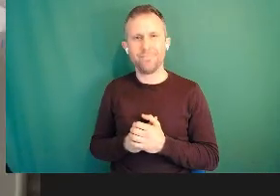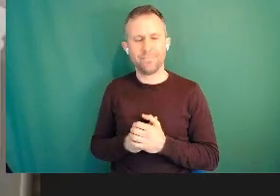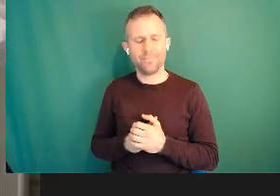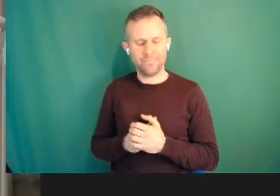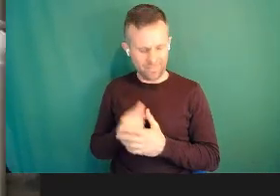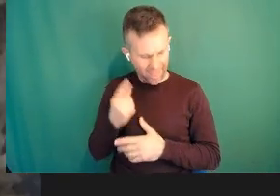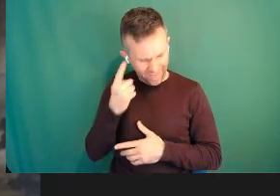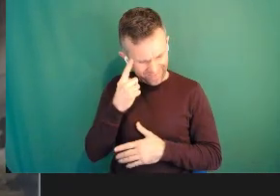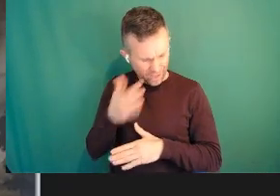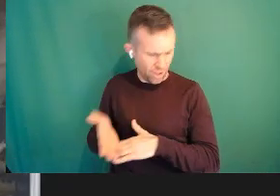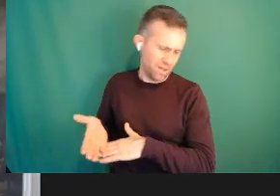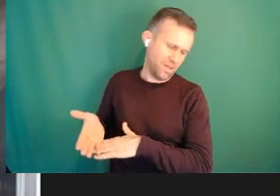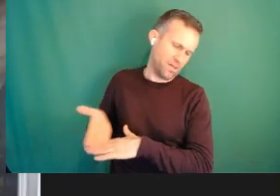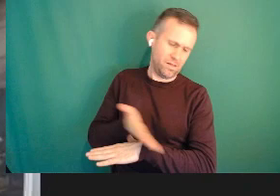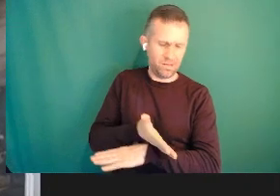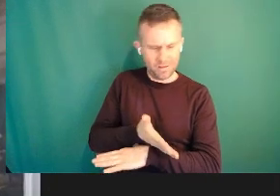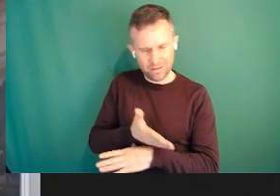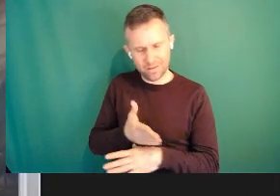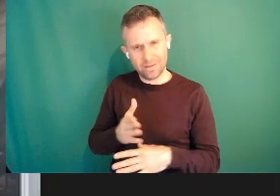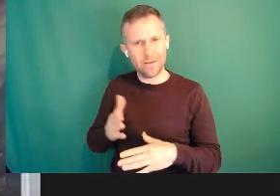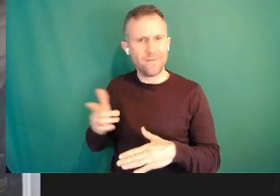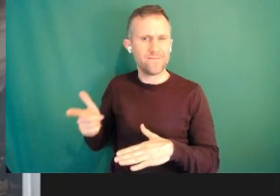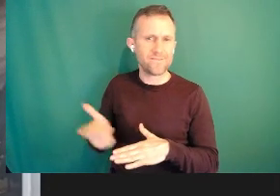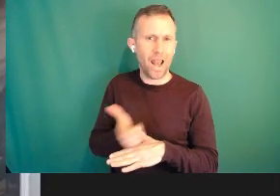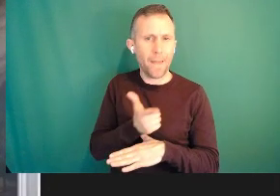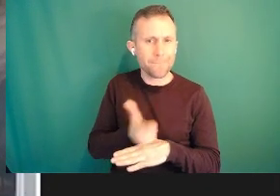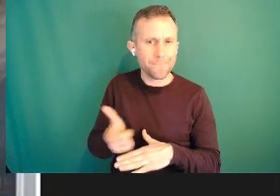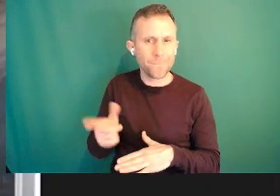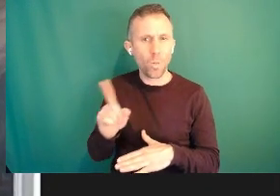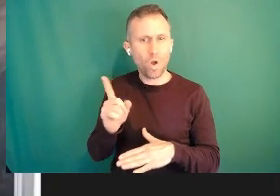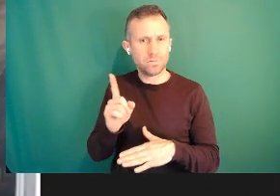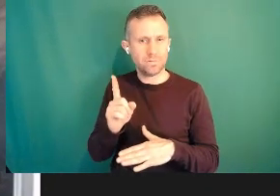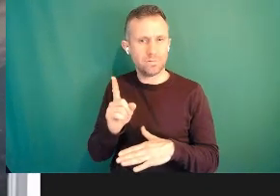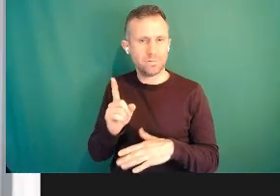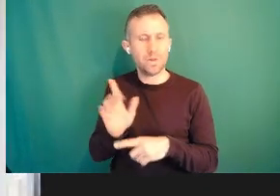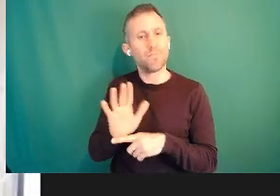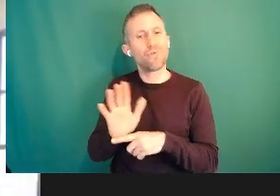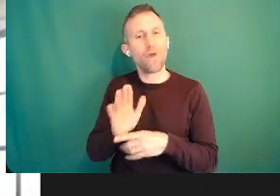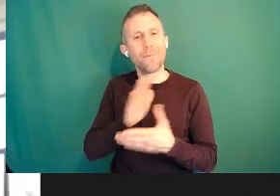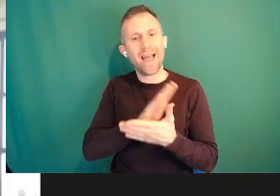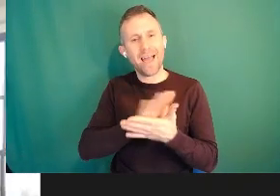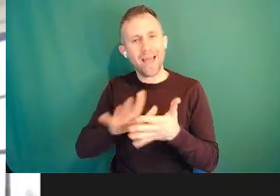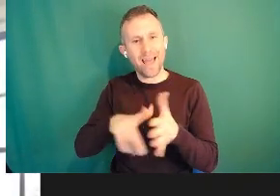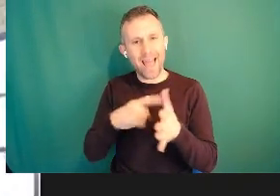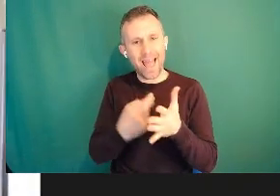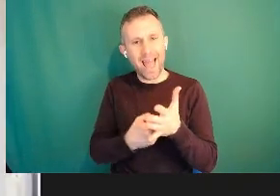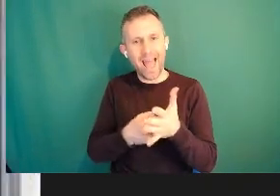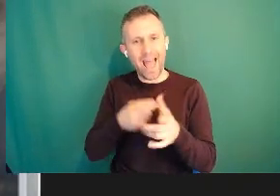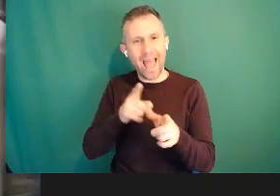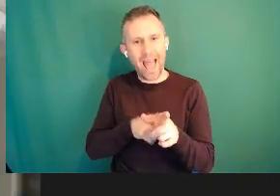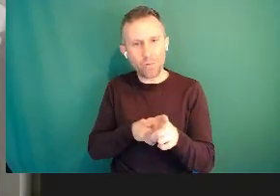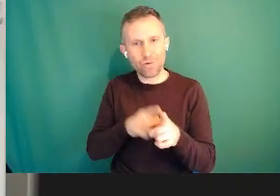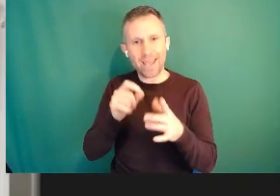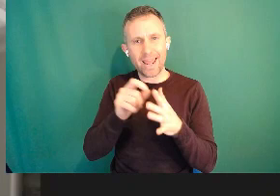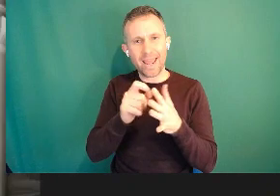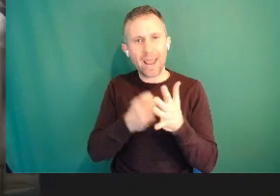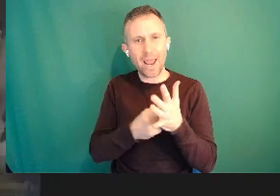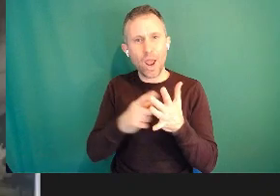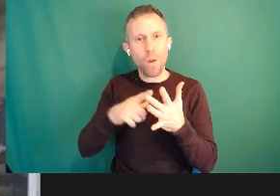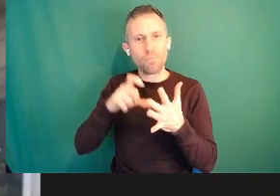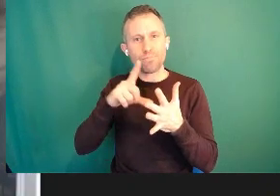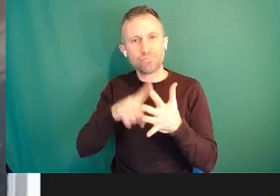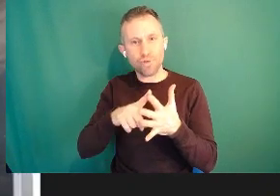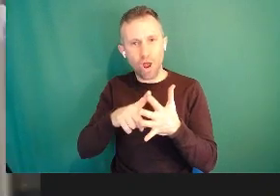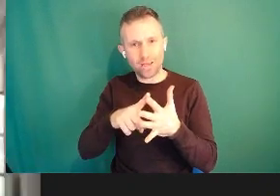Hunter. And that film production was the production that put these paintings on the wall. And so if you watch that film, you'll